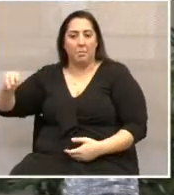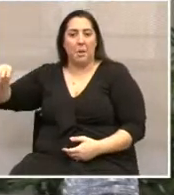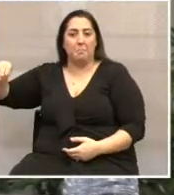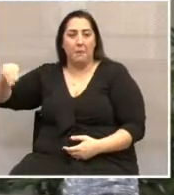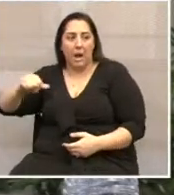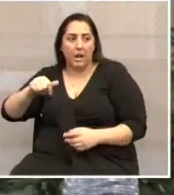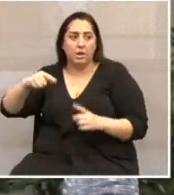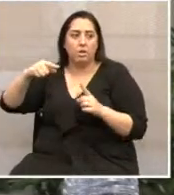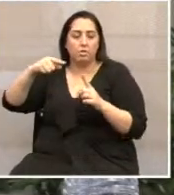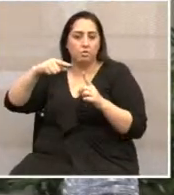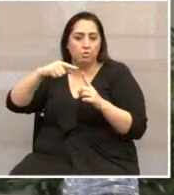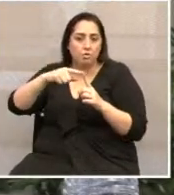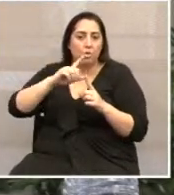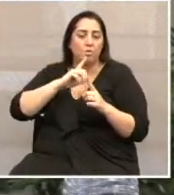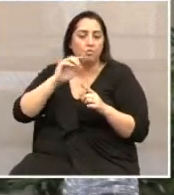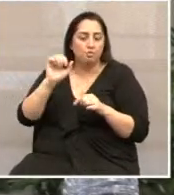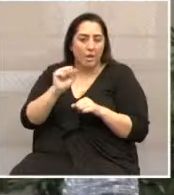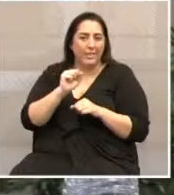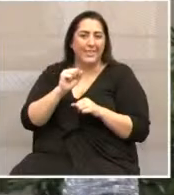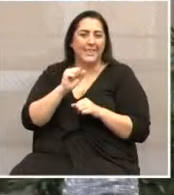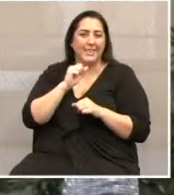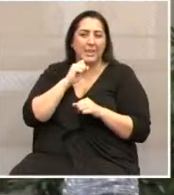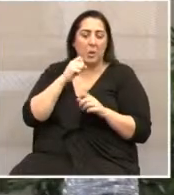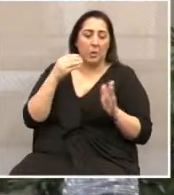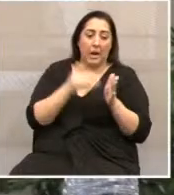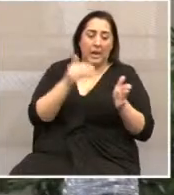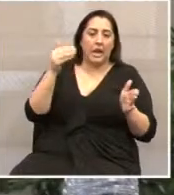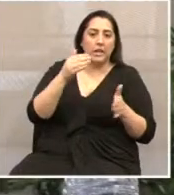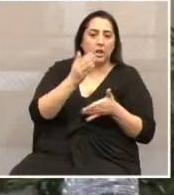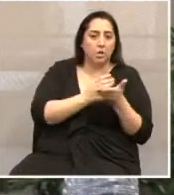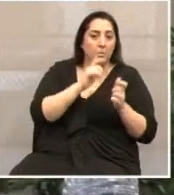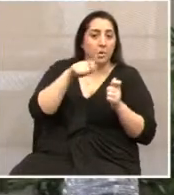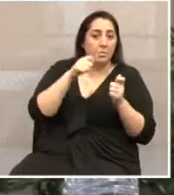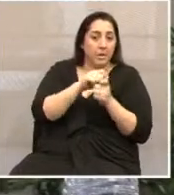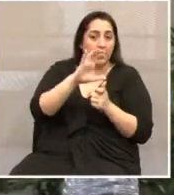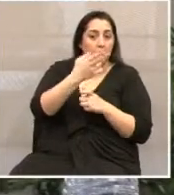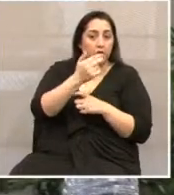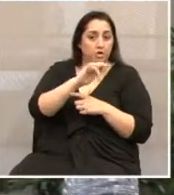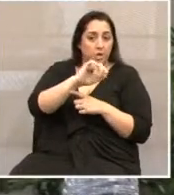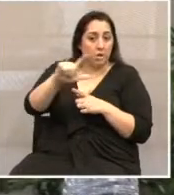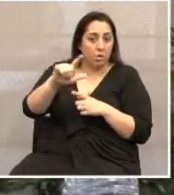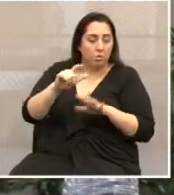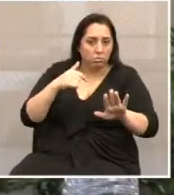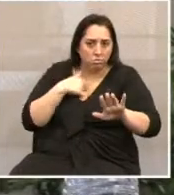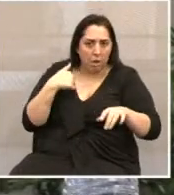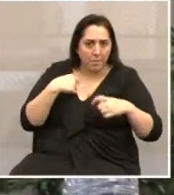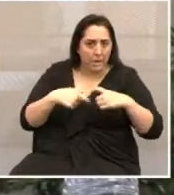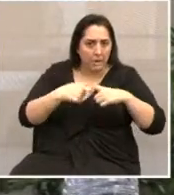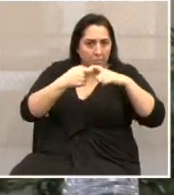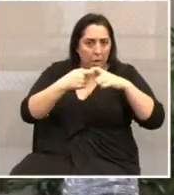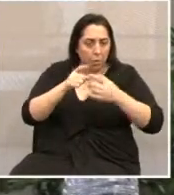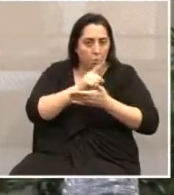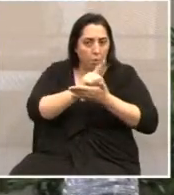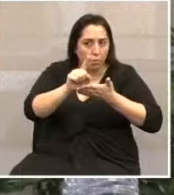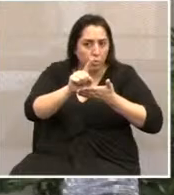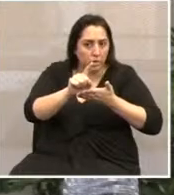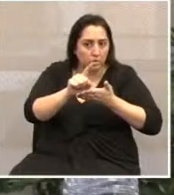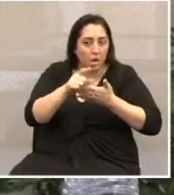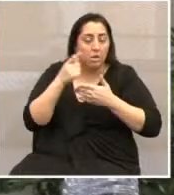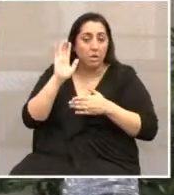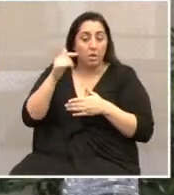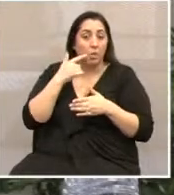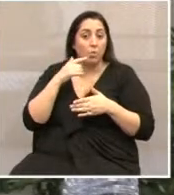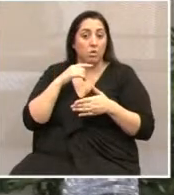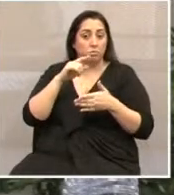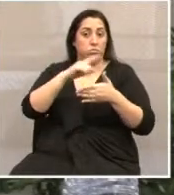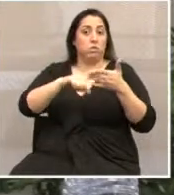attack specific channels. I know of mine. I've been suspended for a week. They told me that they will take me out. They're